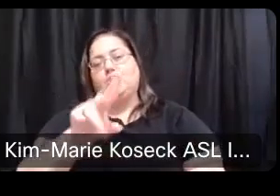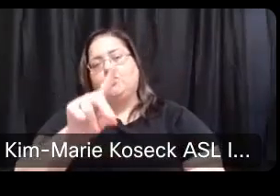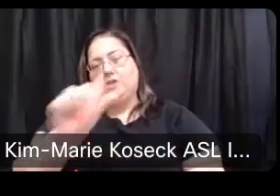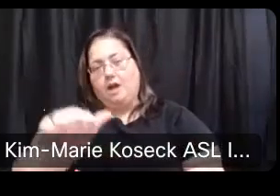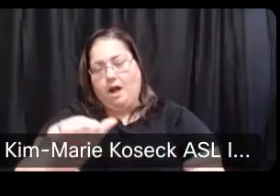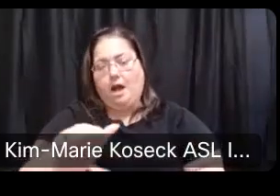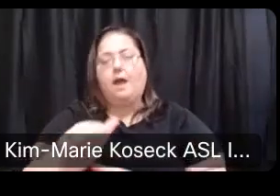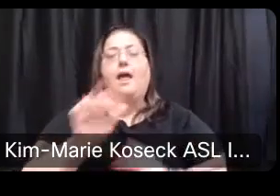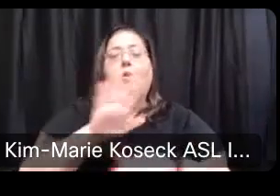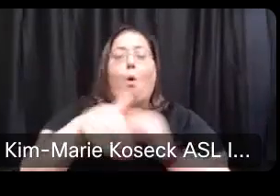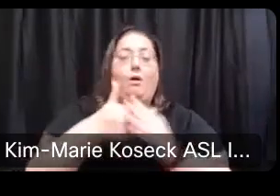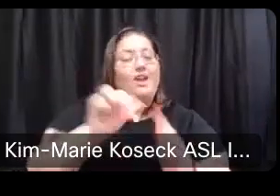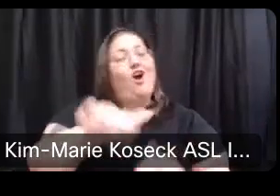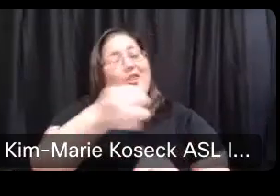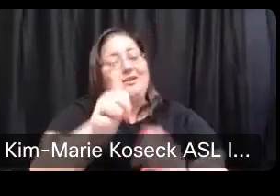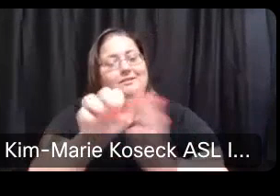state agencies.